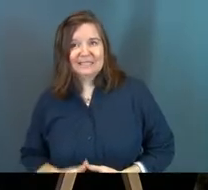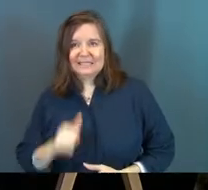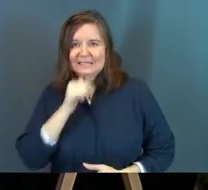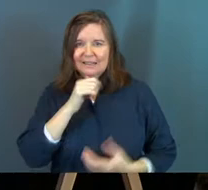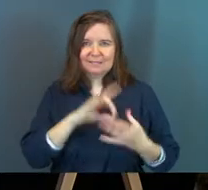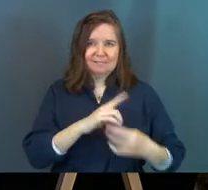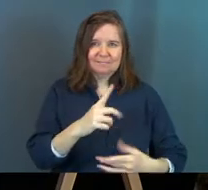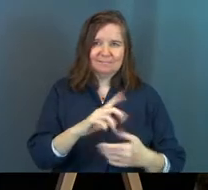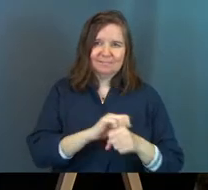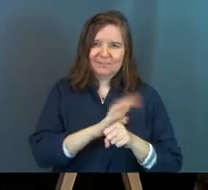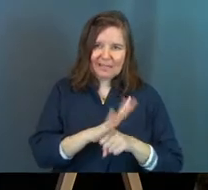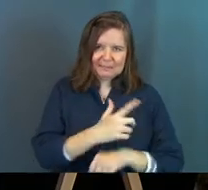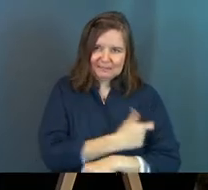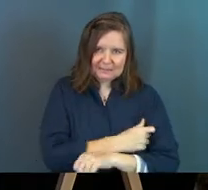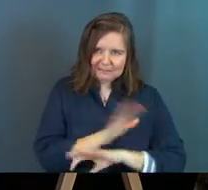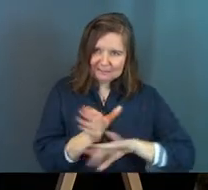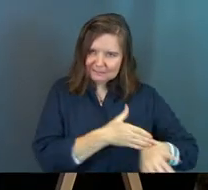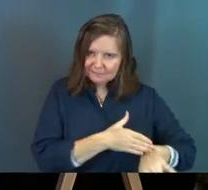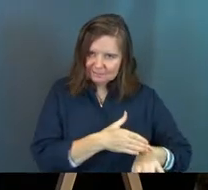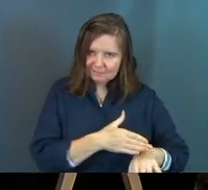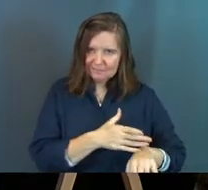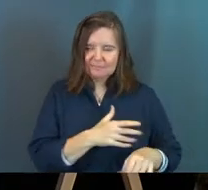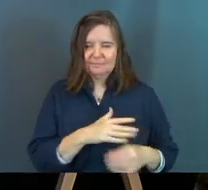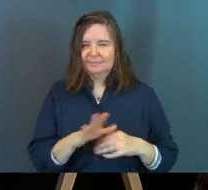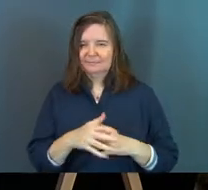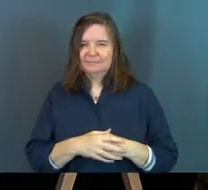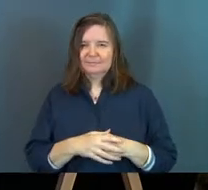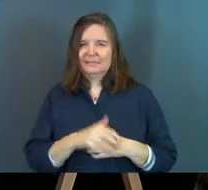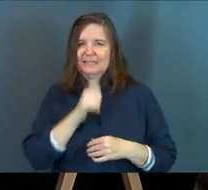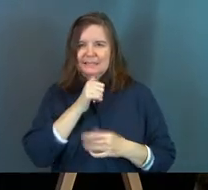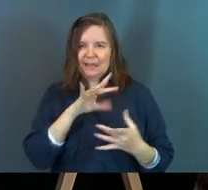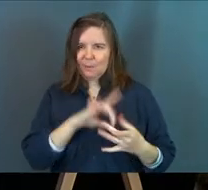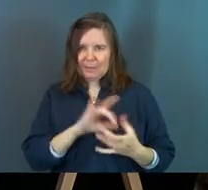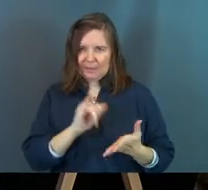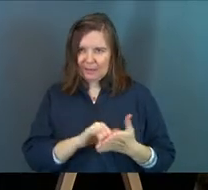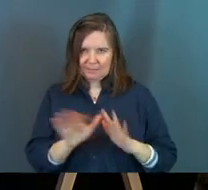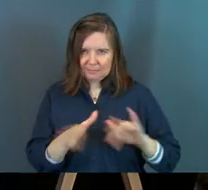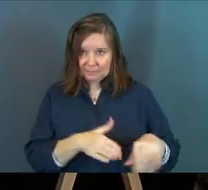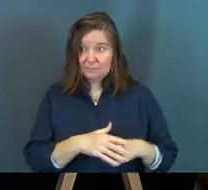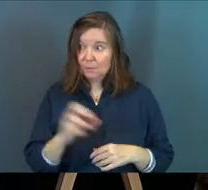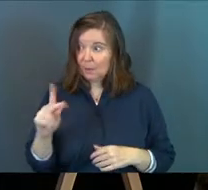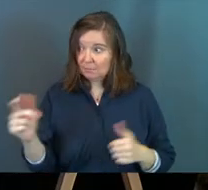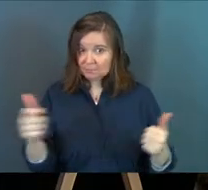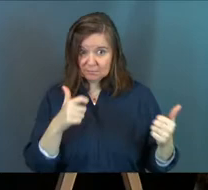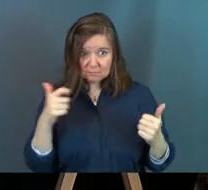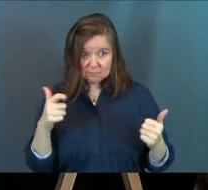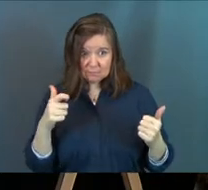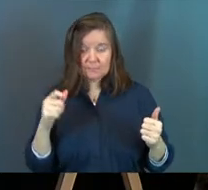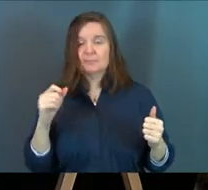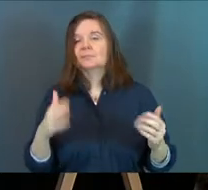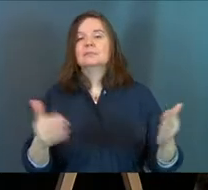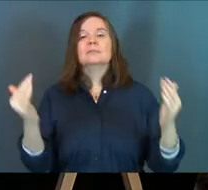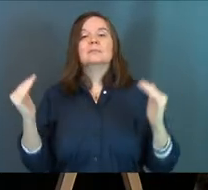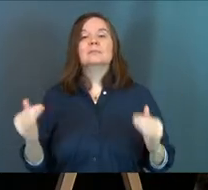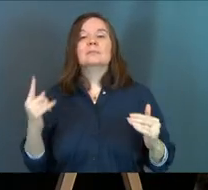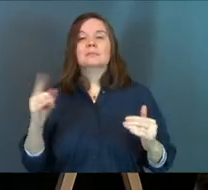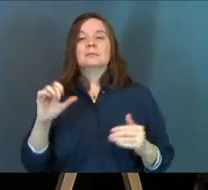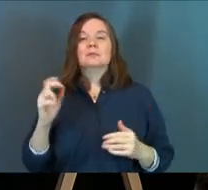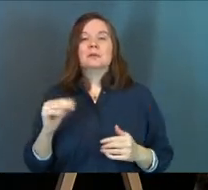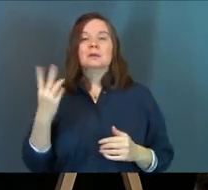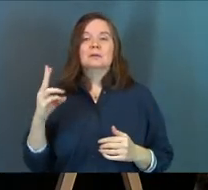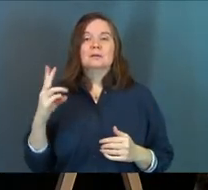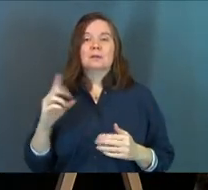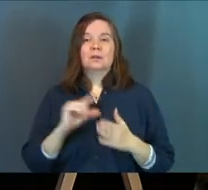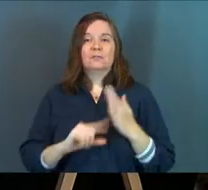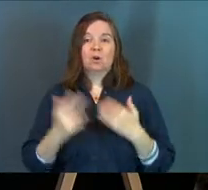I know I didn't do it justice. I know there's a lot more there. We doing okay? Yeah. All right. Next one. John